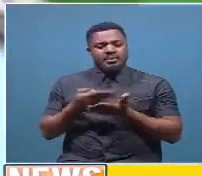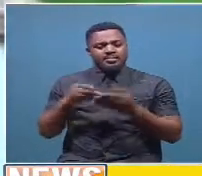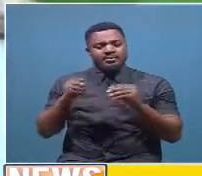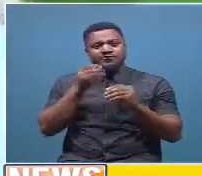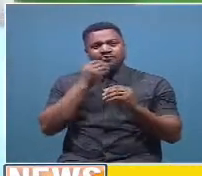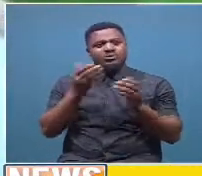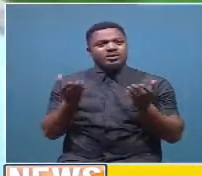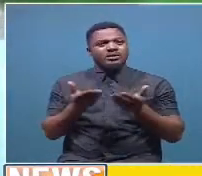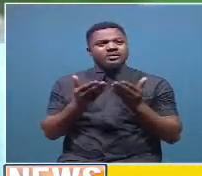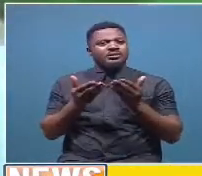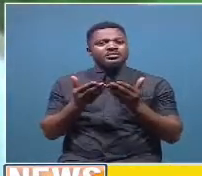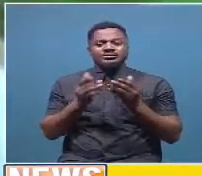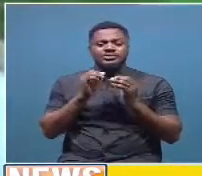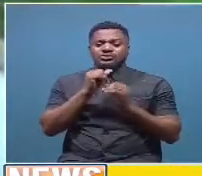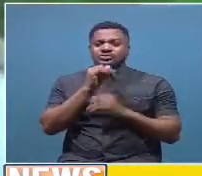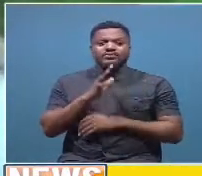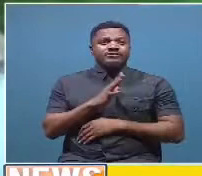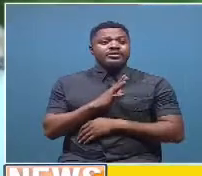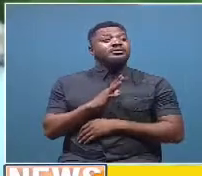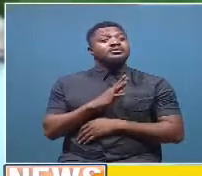ha in fact,